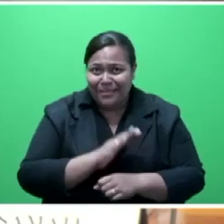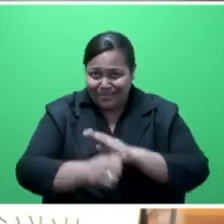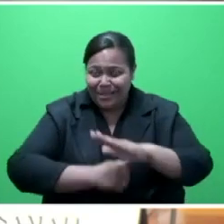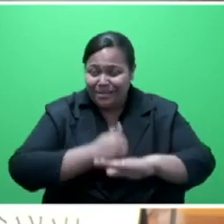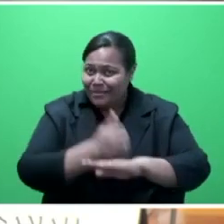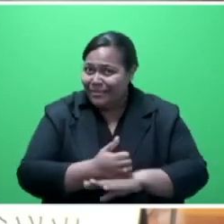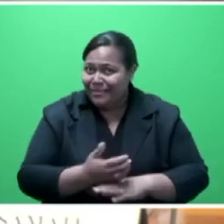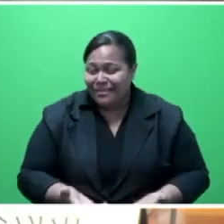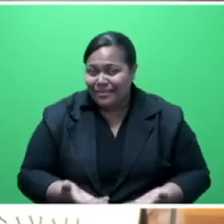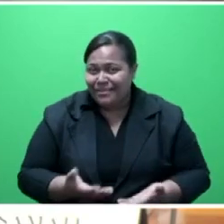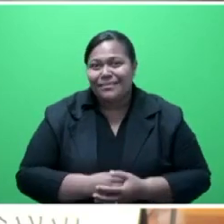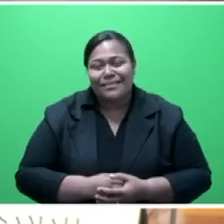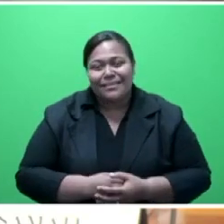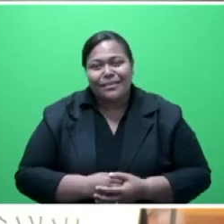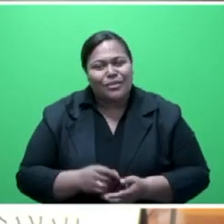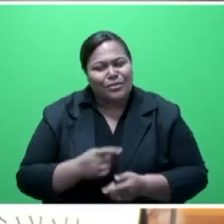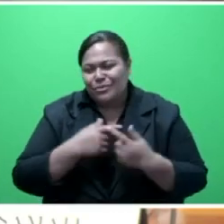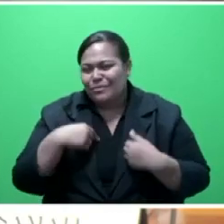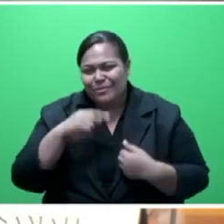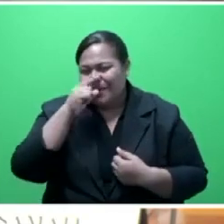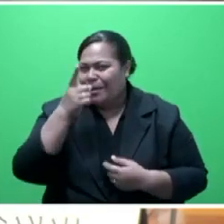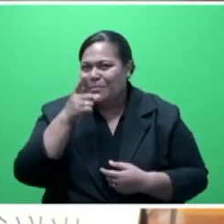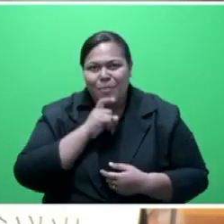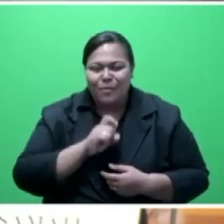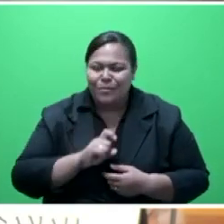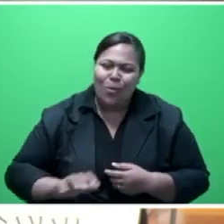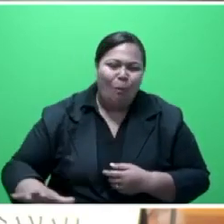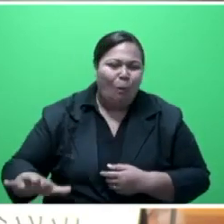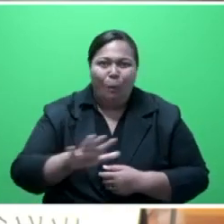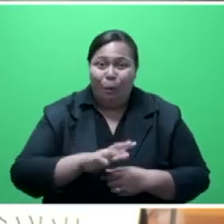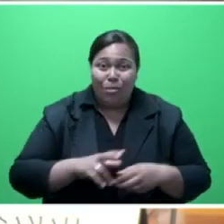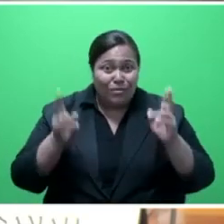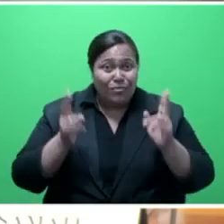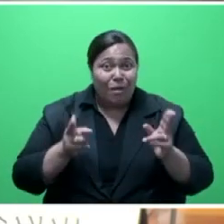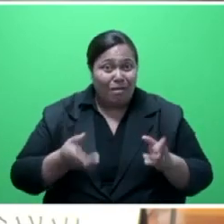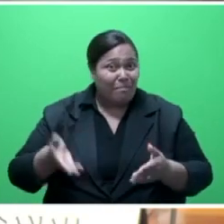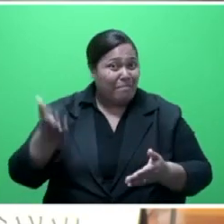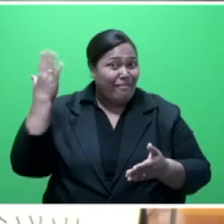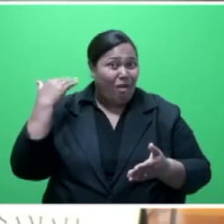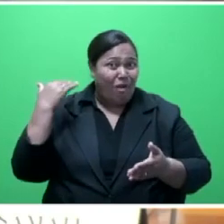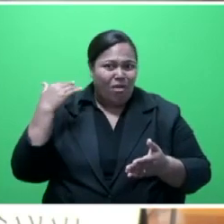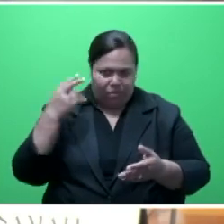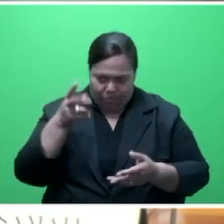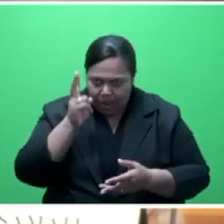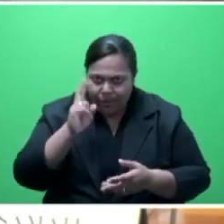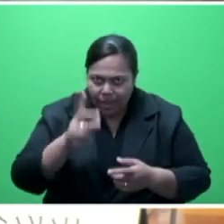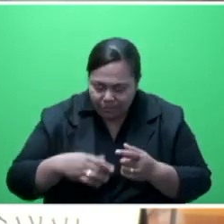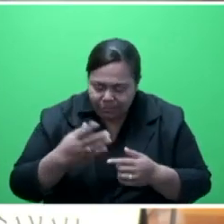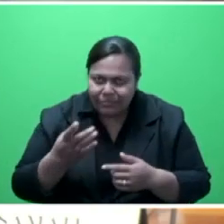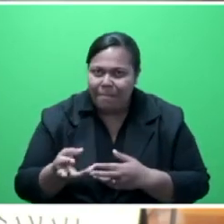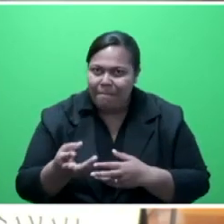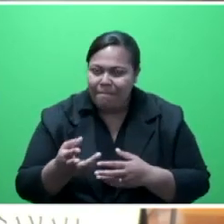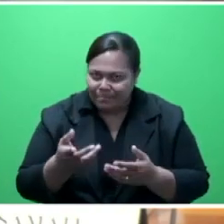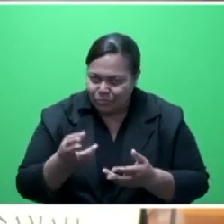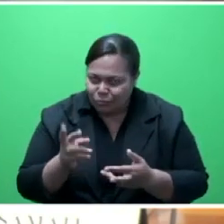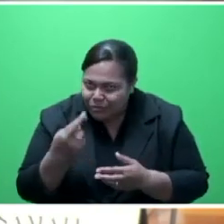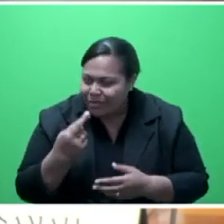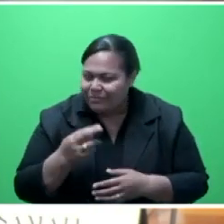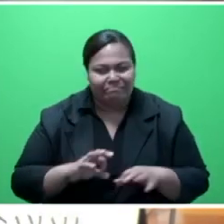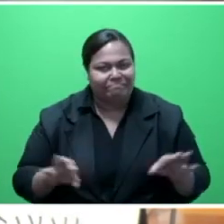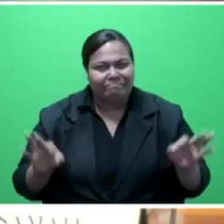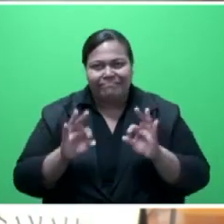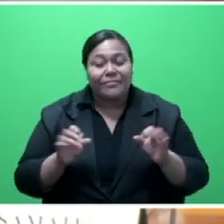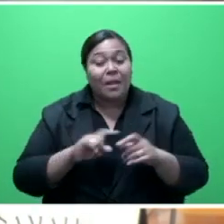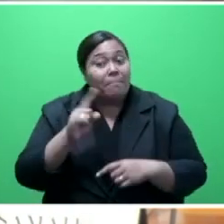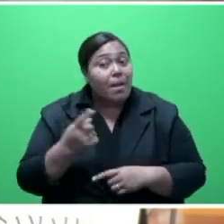sets. We cannot promise every aspect of life as we once knew it will return. But we can promise you this, Mr. Speaker, sir.